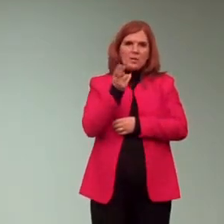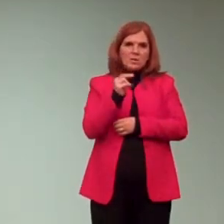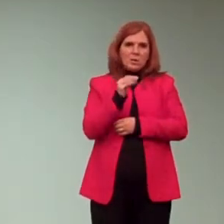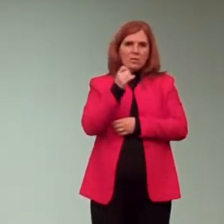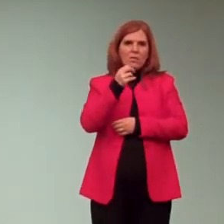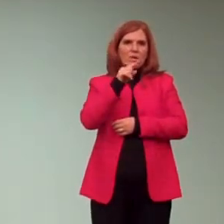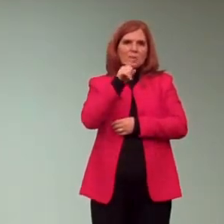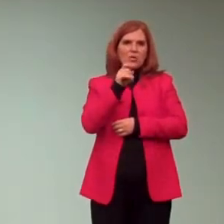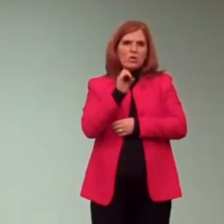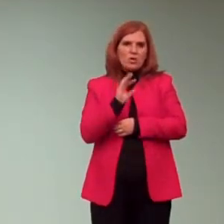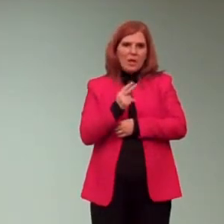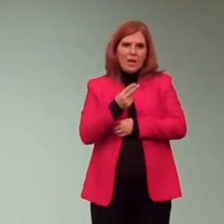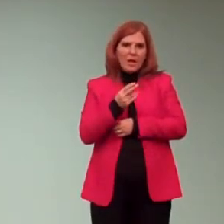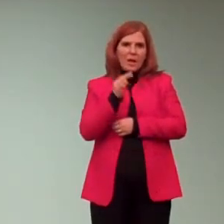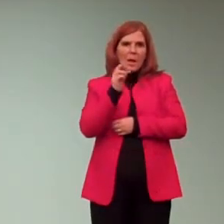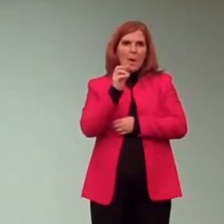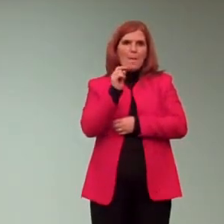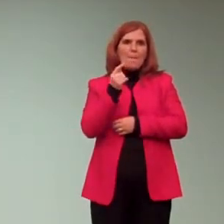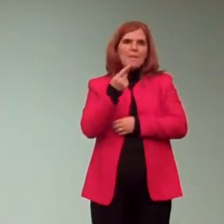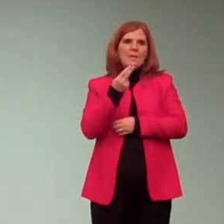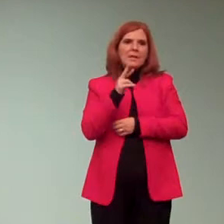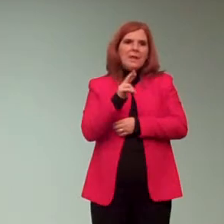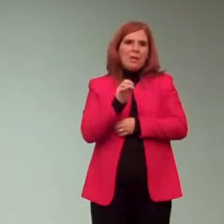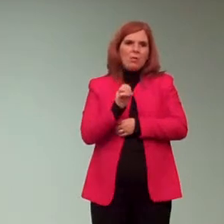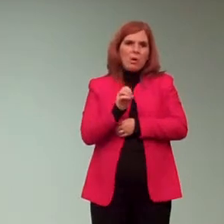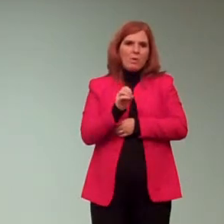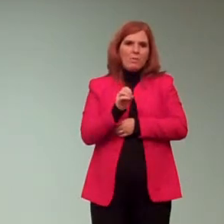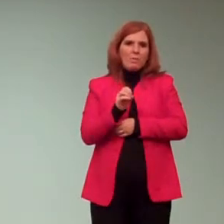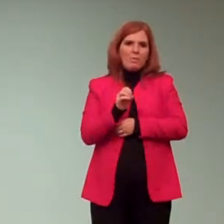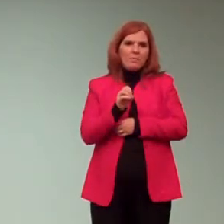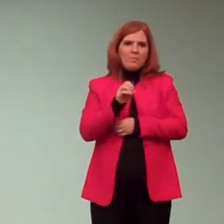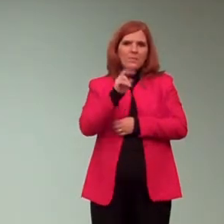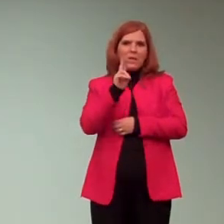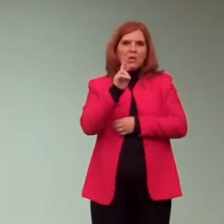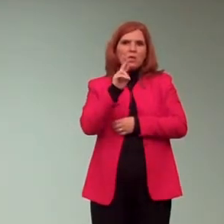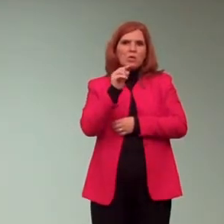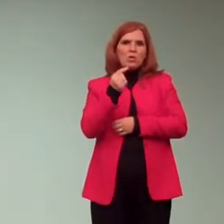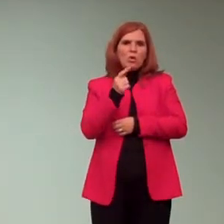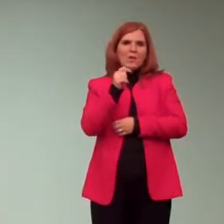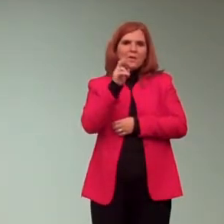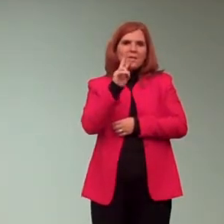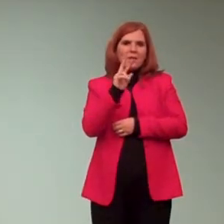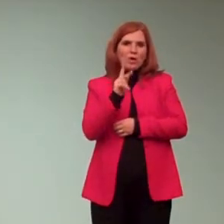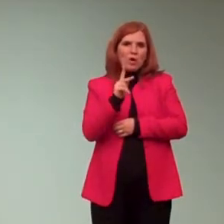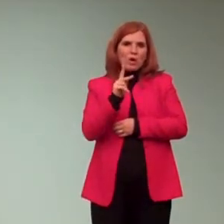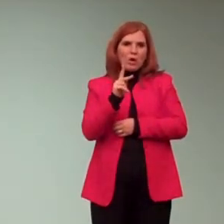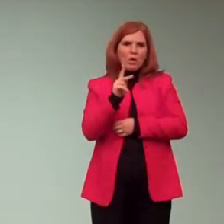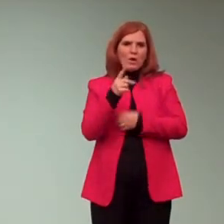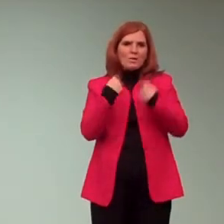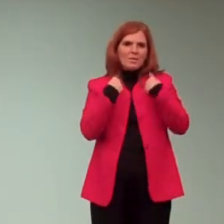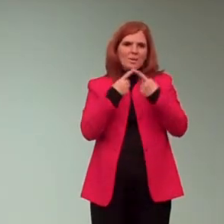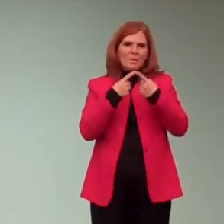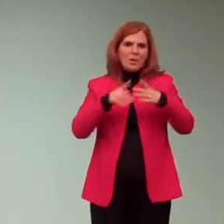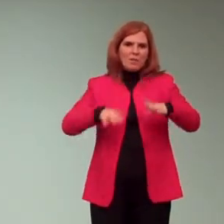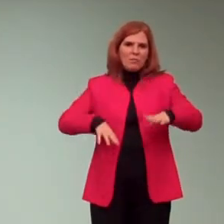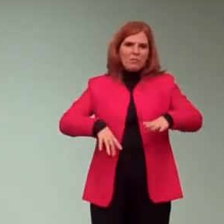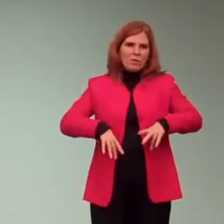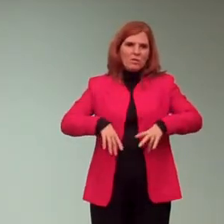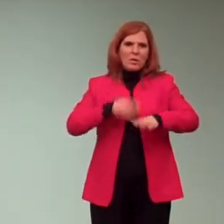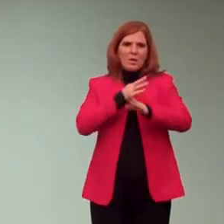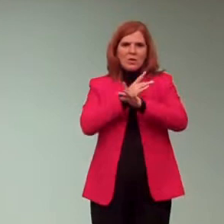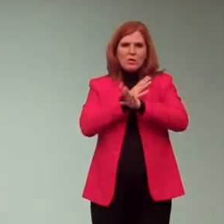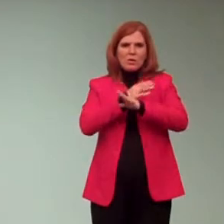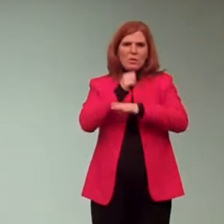Czech, Slovak, Montenegrin, Ukrainian, Turk, Spaniard, Old Russian, Hungarian,